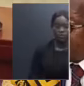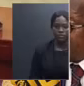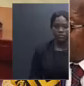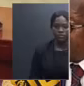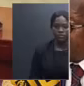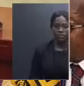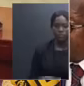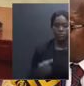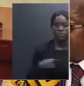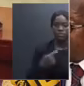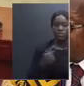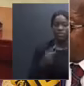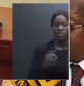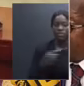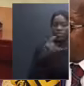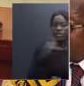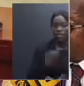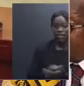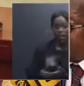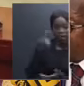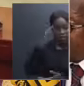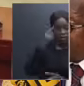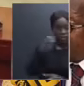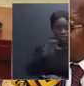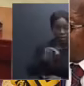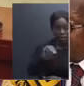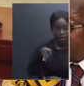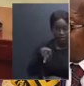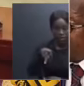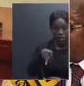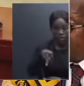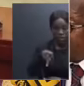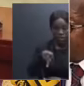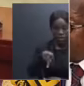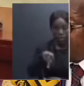on behalf of the member and also